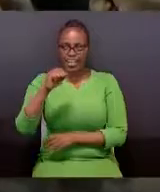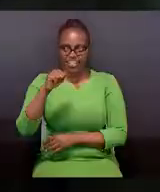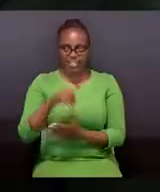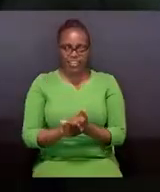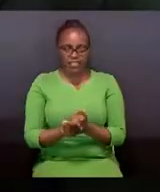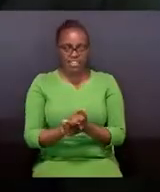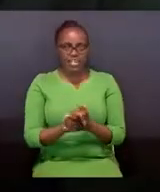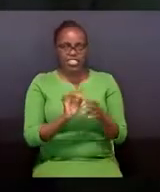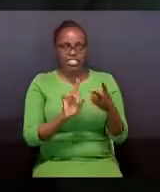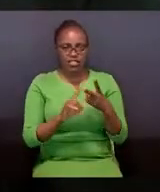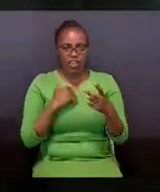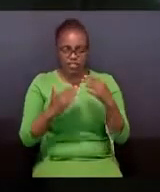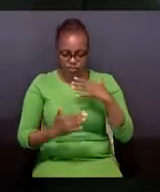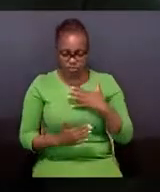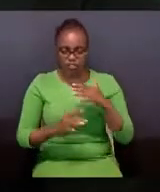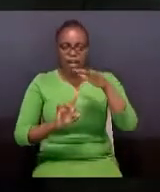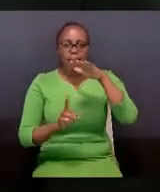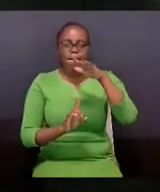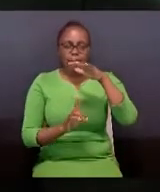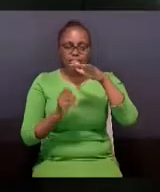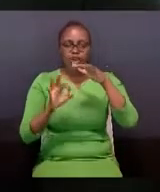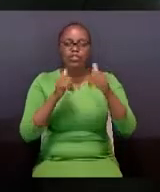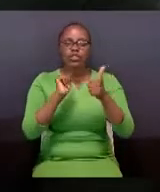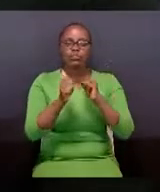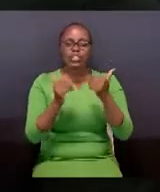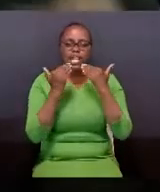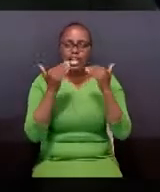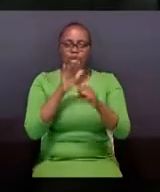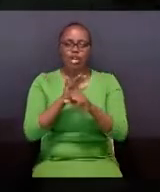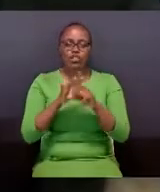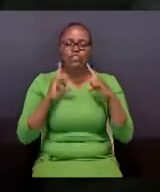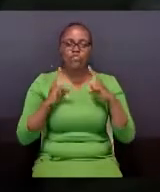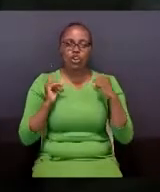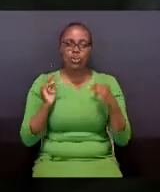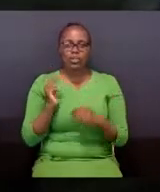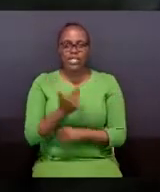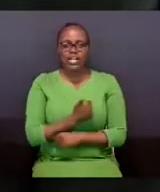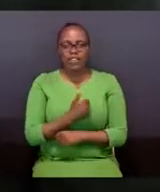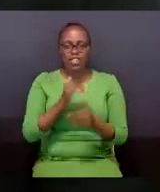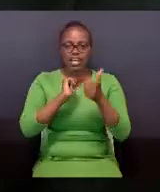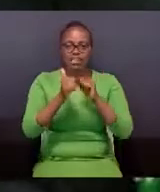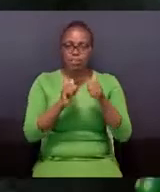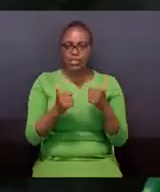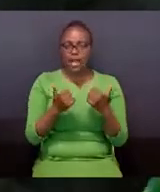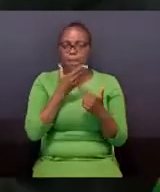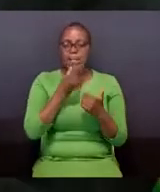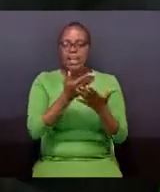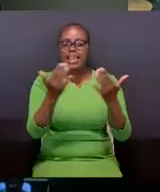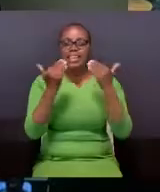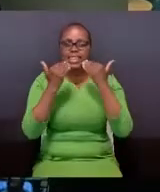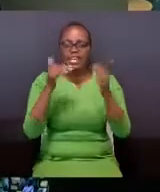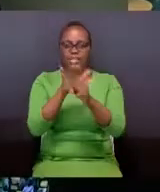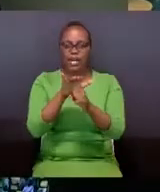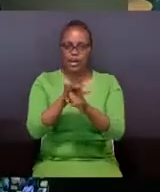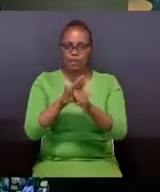And Honorable Minister of Sports, thank you for being a great host to us. Also, former sports lady, thank you. Thank you to